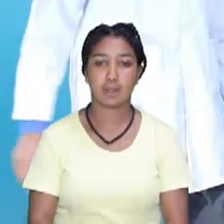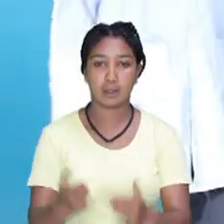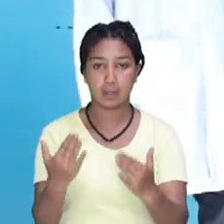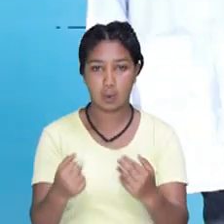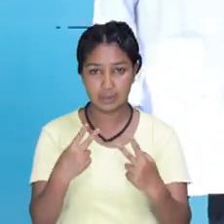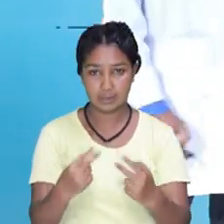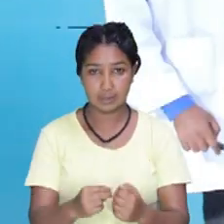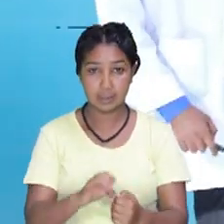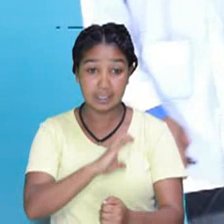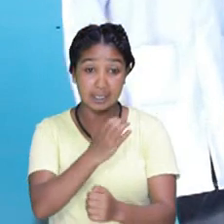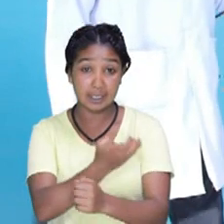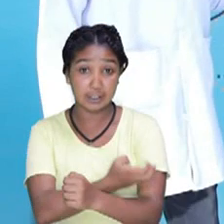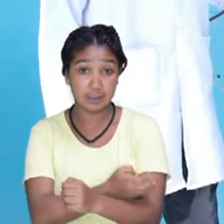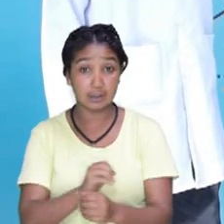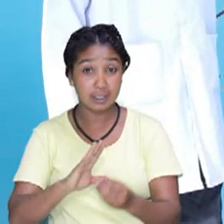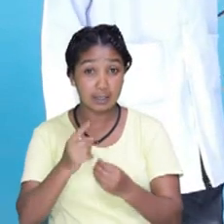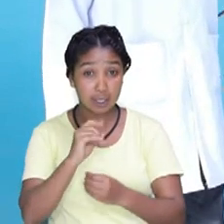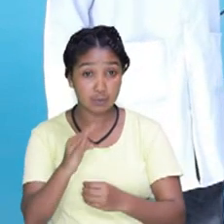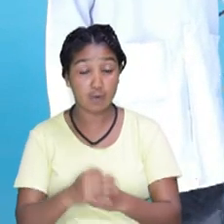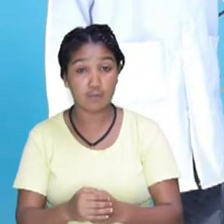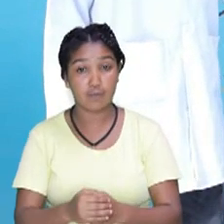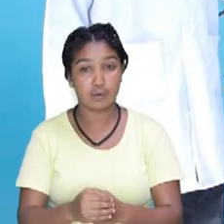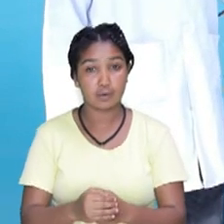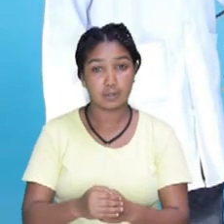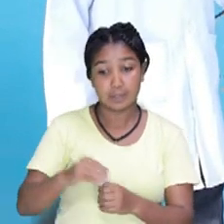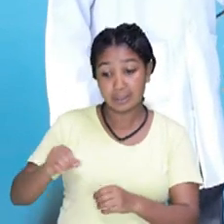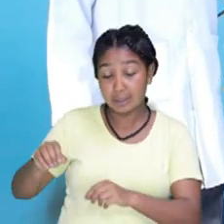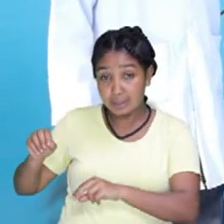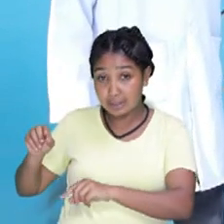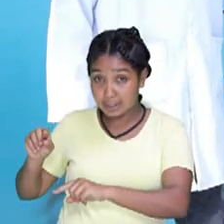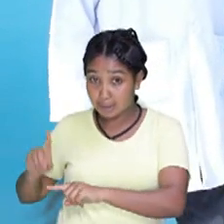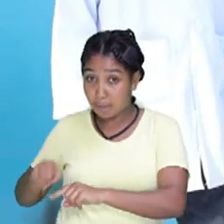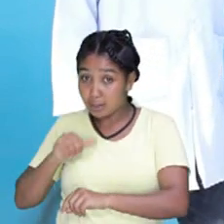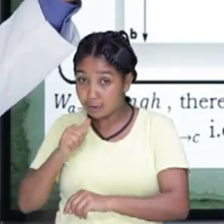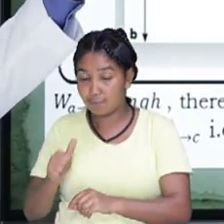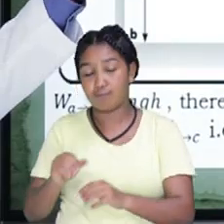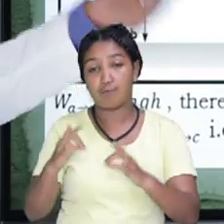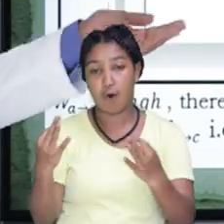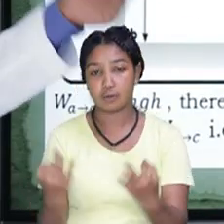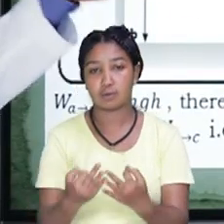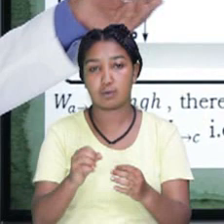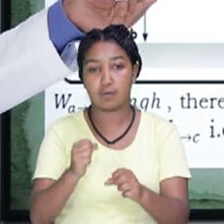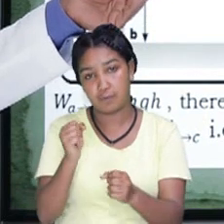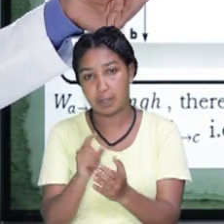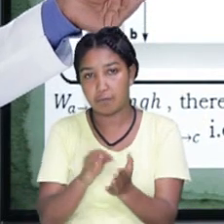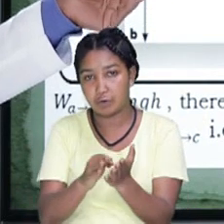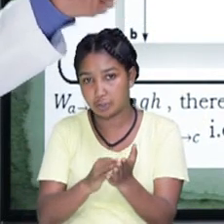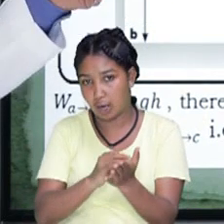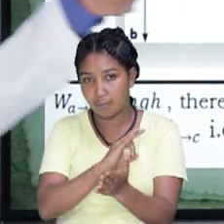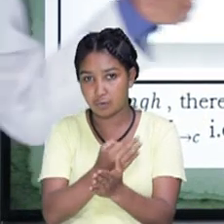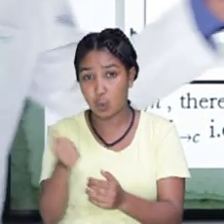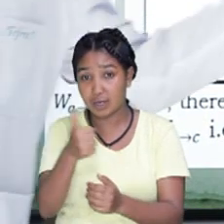Now let's see energy. In the case of dissipative force, if you take two paths, for example, work done by frictional